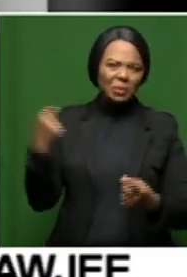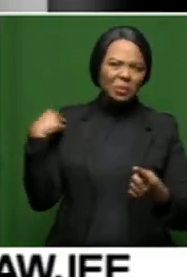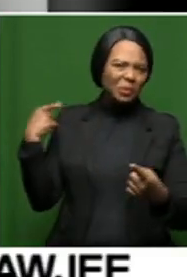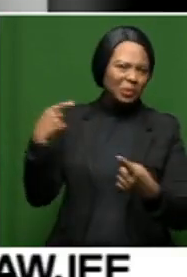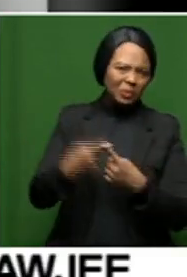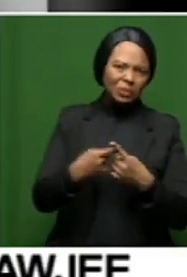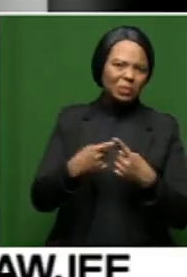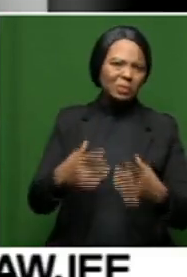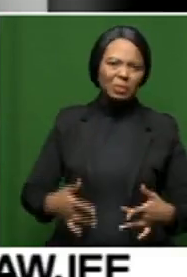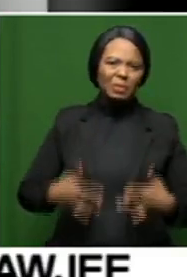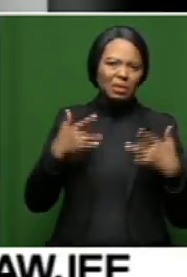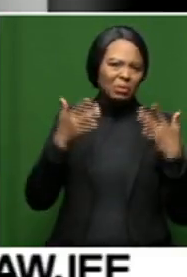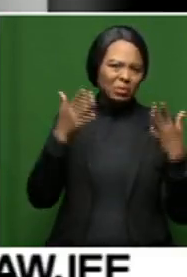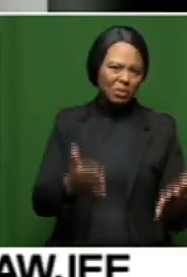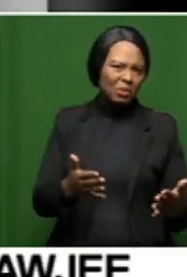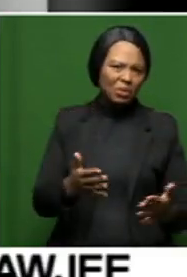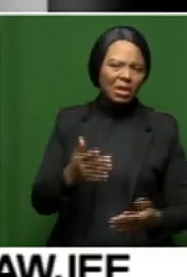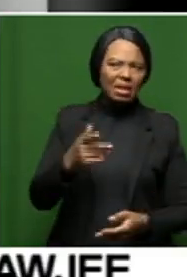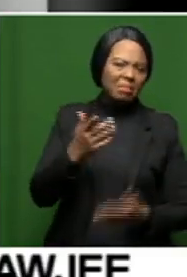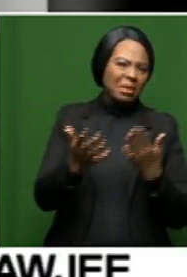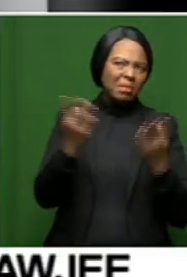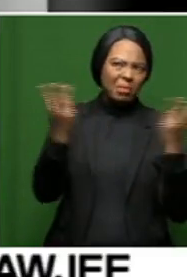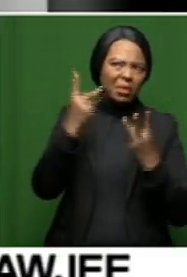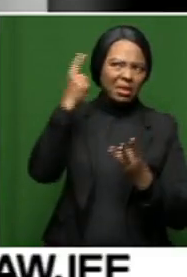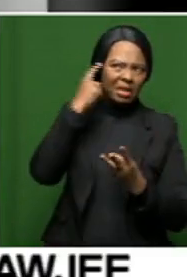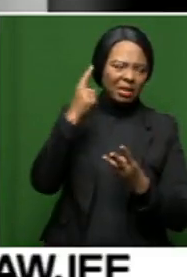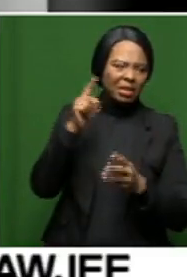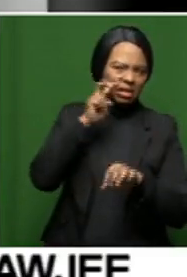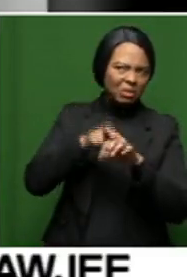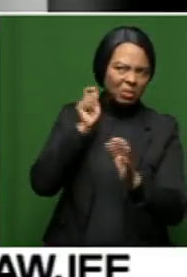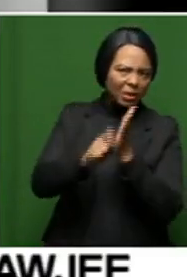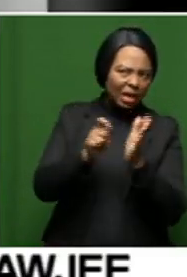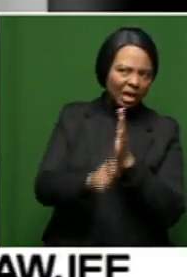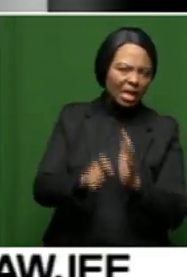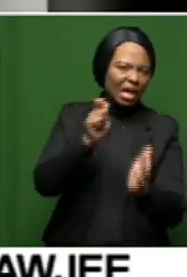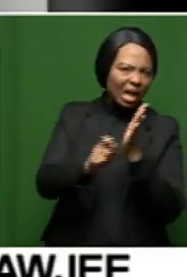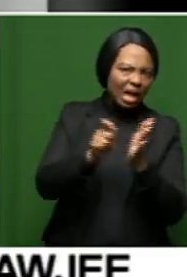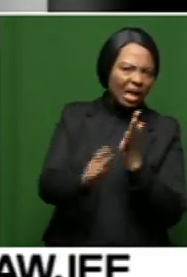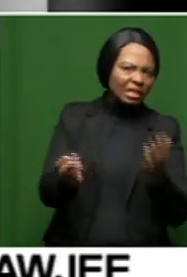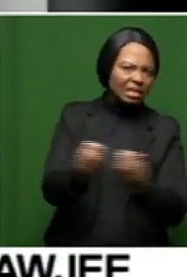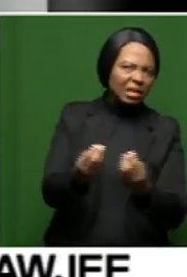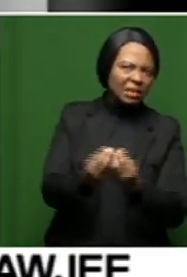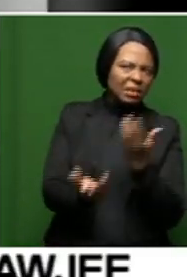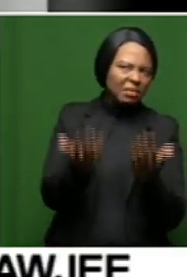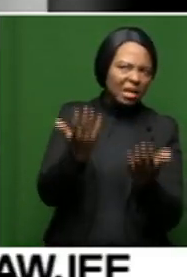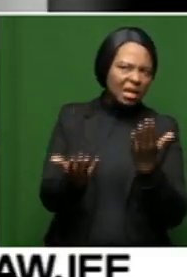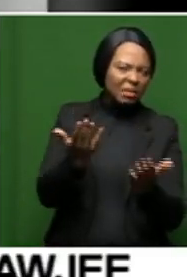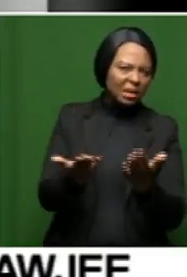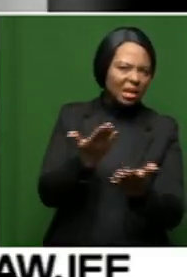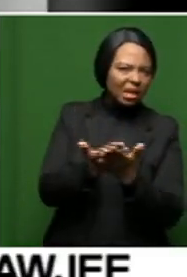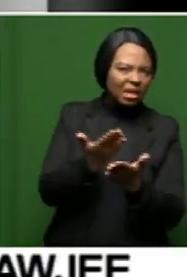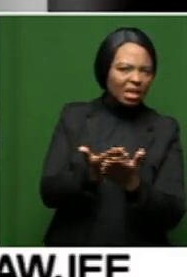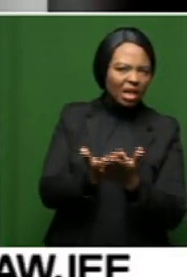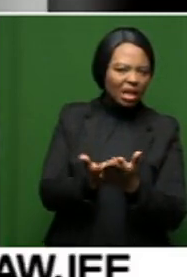and that's the only way people think that we deserve to write, is if we're going to write something that is going to give them the angry